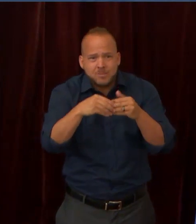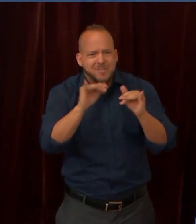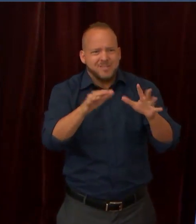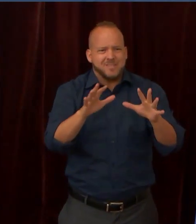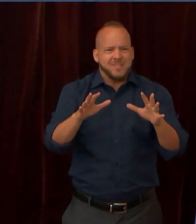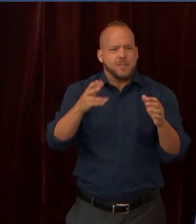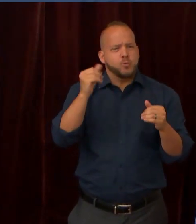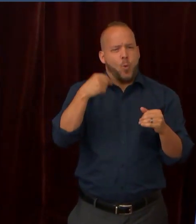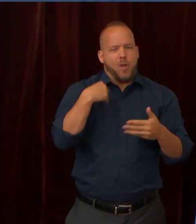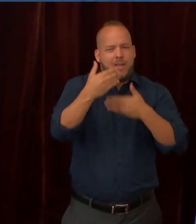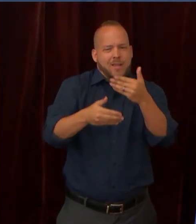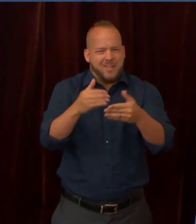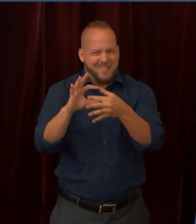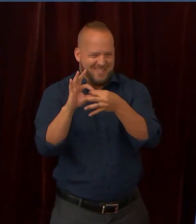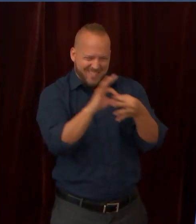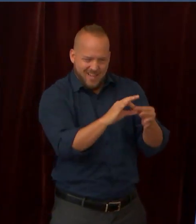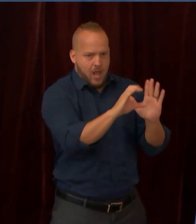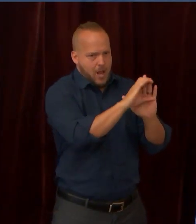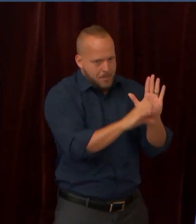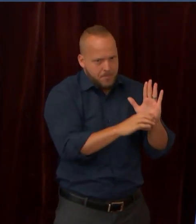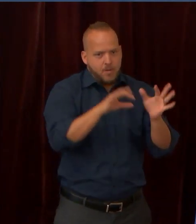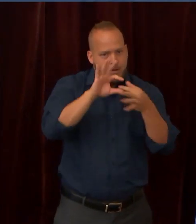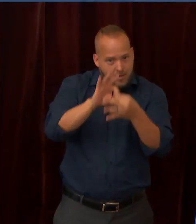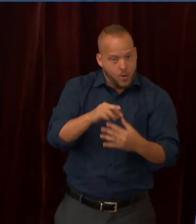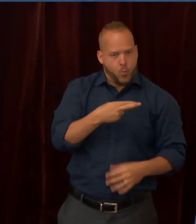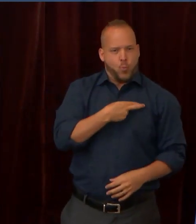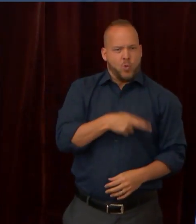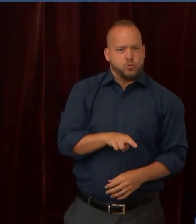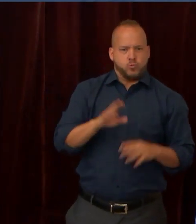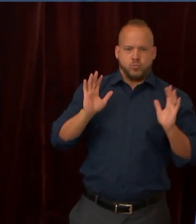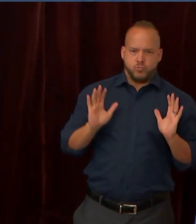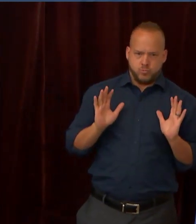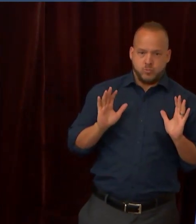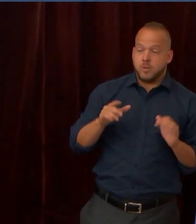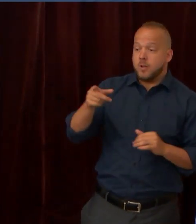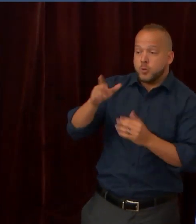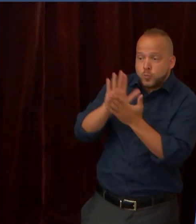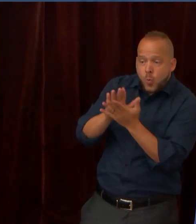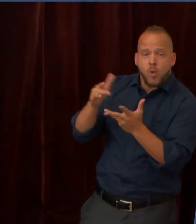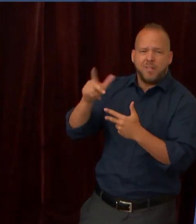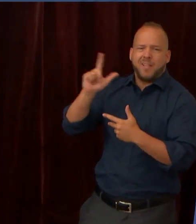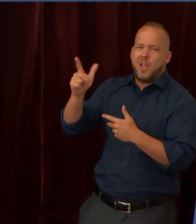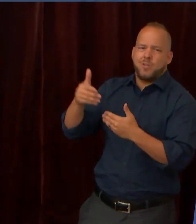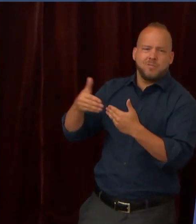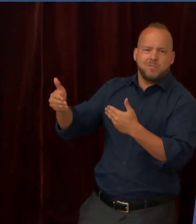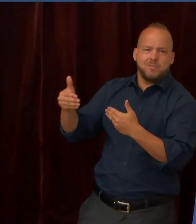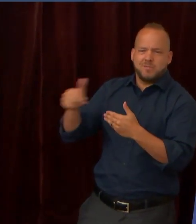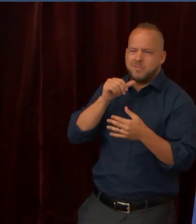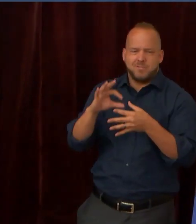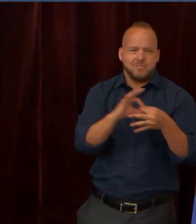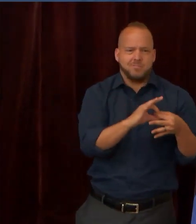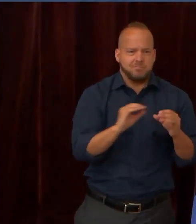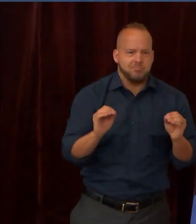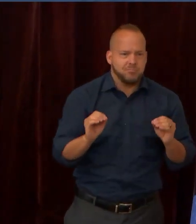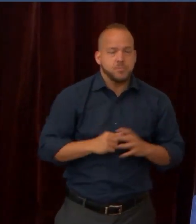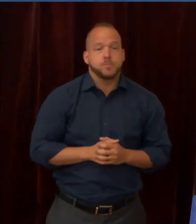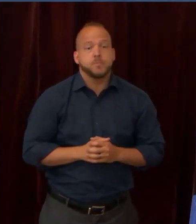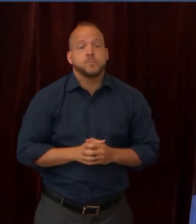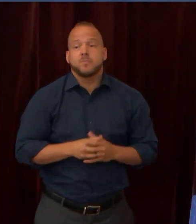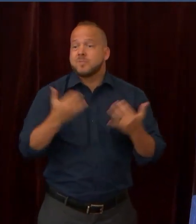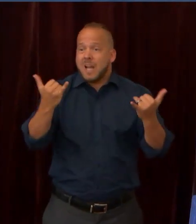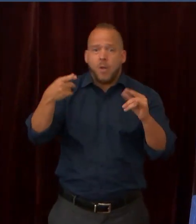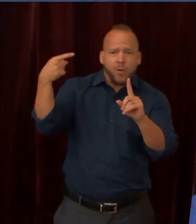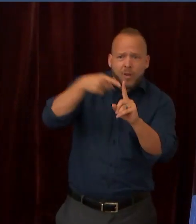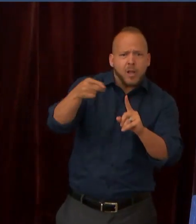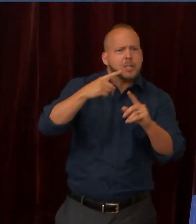haunt us, and I wish it was otherwise. I wish this would just go away. There have been politicians who just said this was just